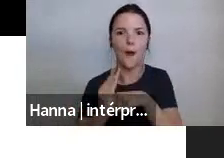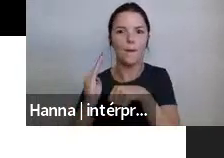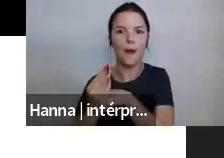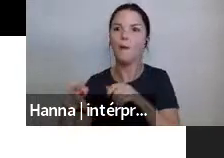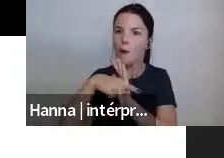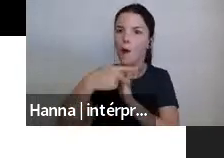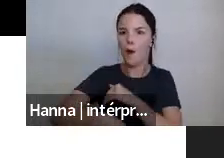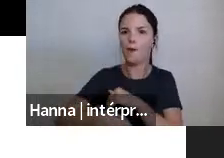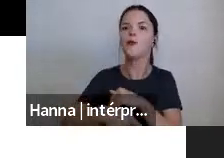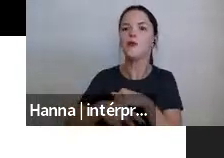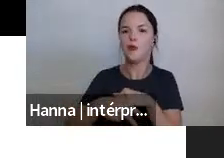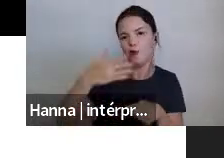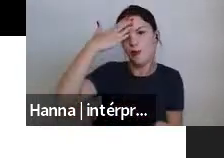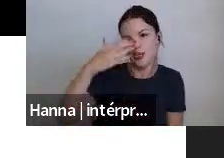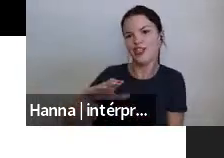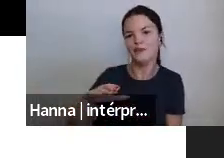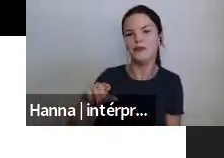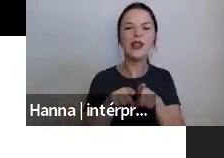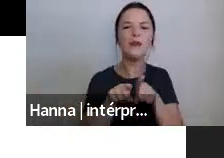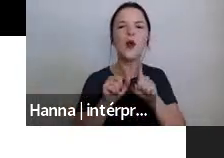Curitiba. We also